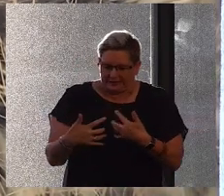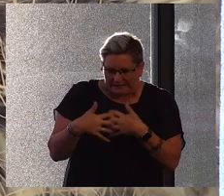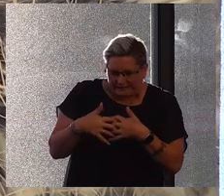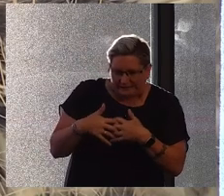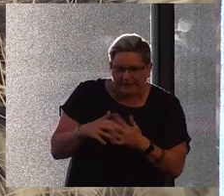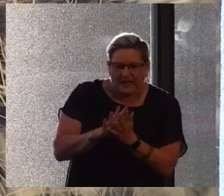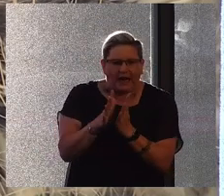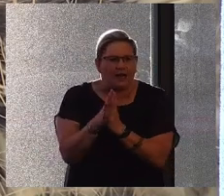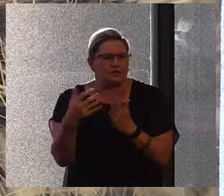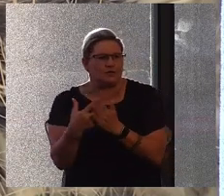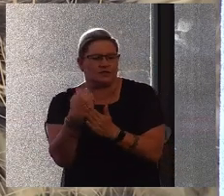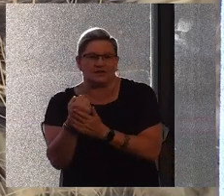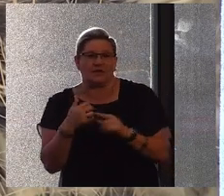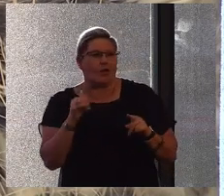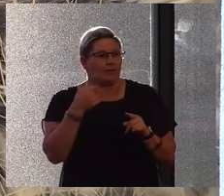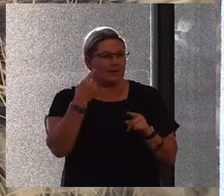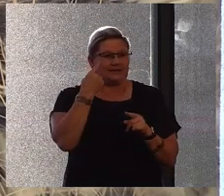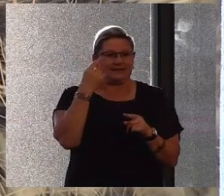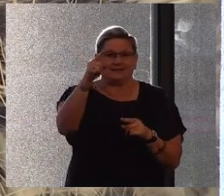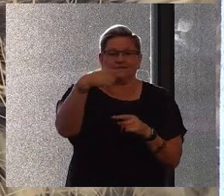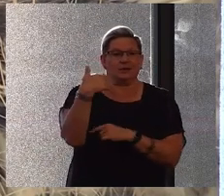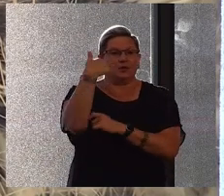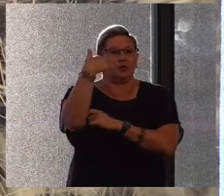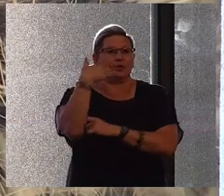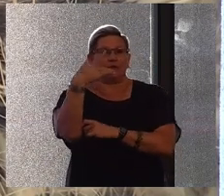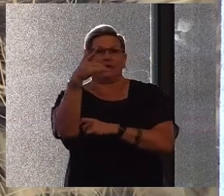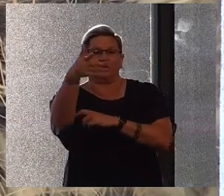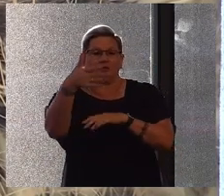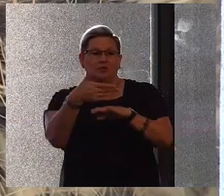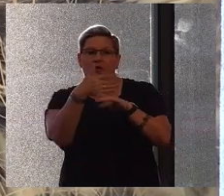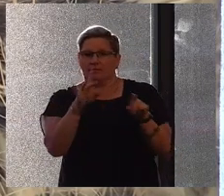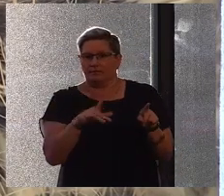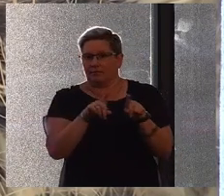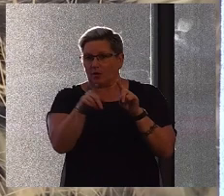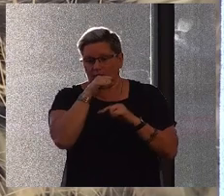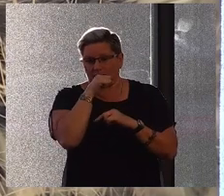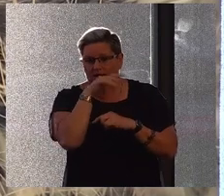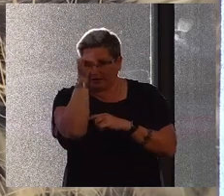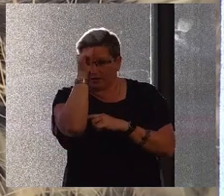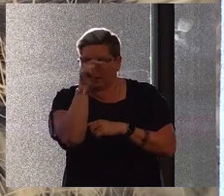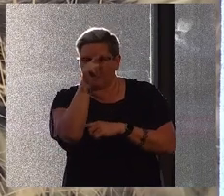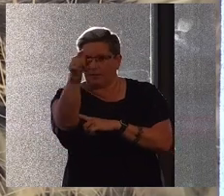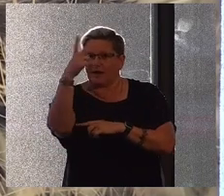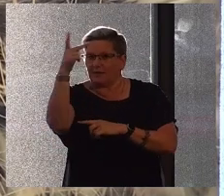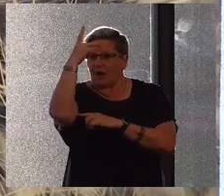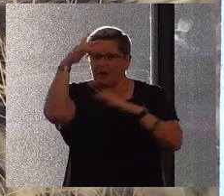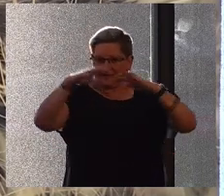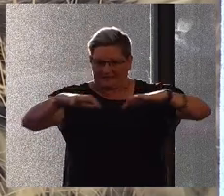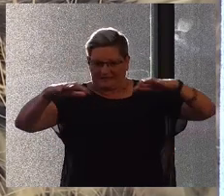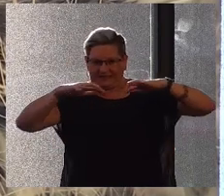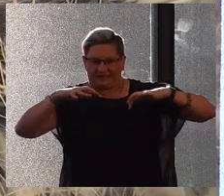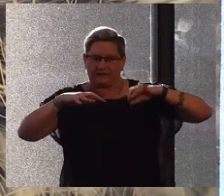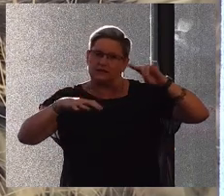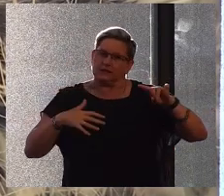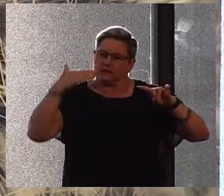hill influencing the men and women backbenchers, still mostly men, in Parliament, trying to get